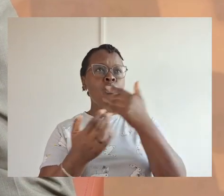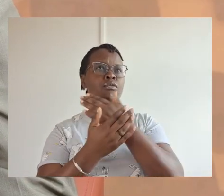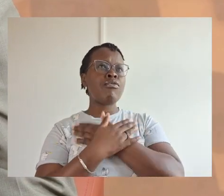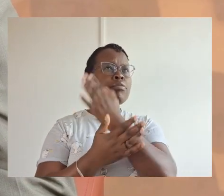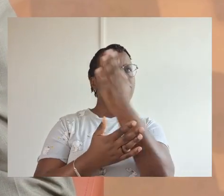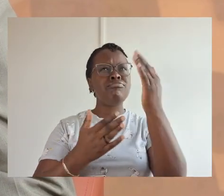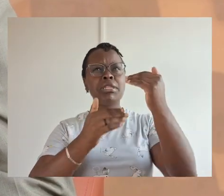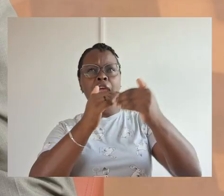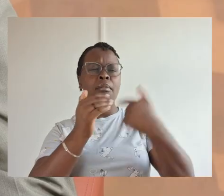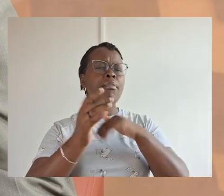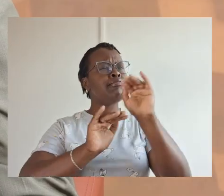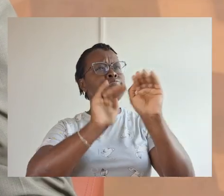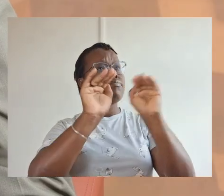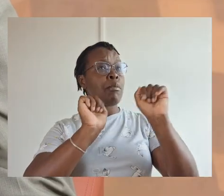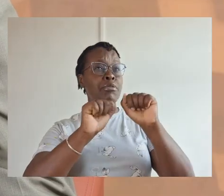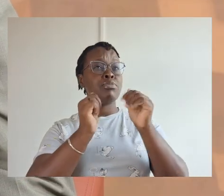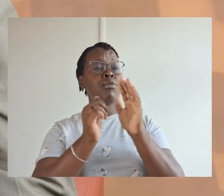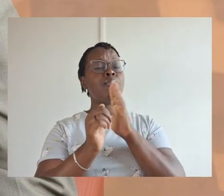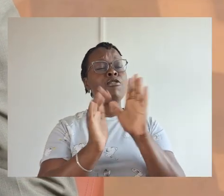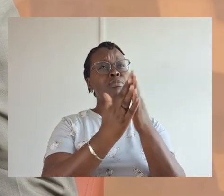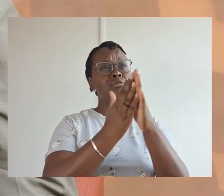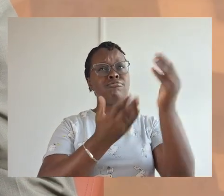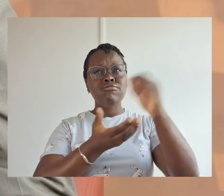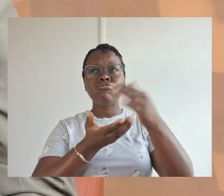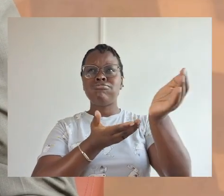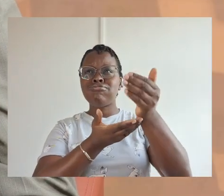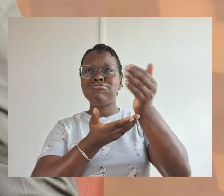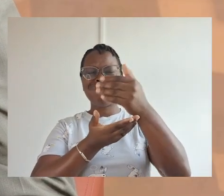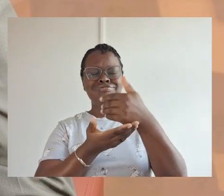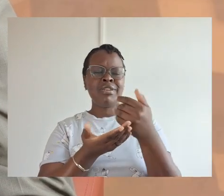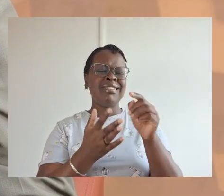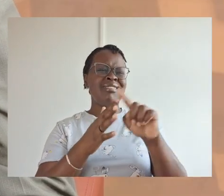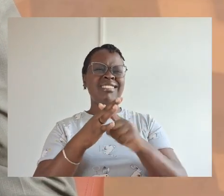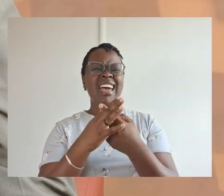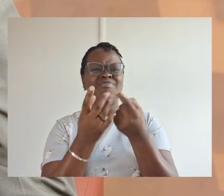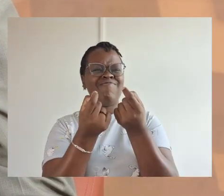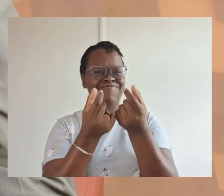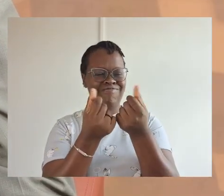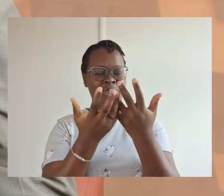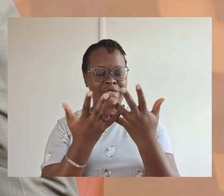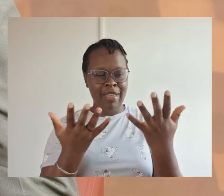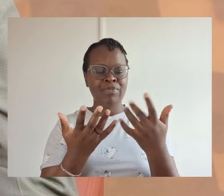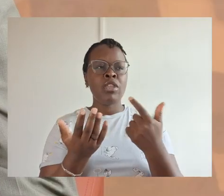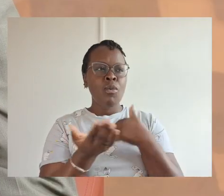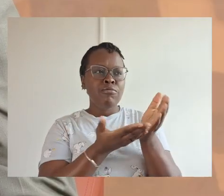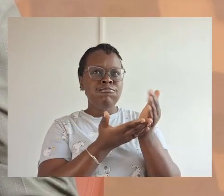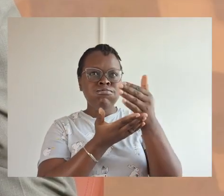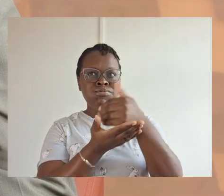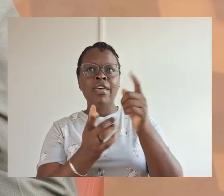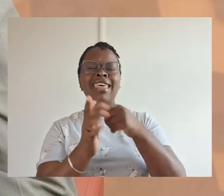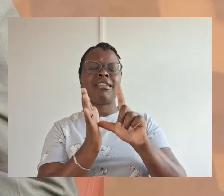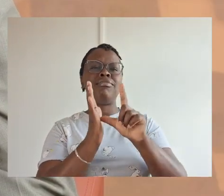are like friends. Then we started collecting books. It started like a small thing. With time, we